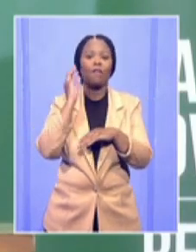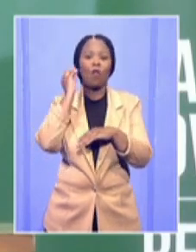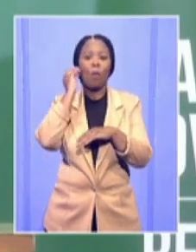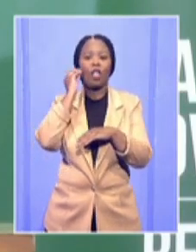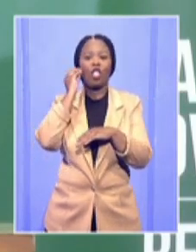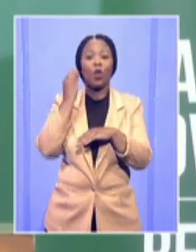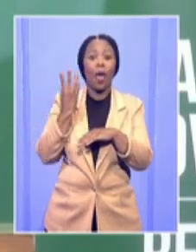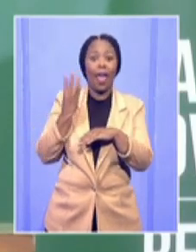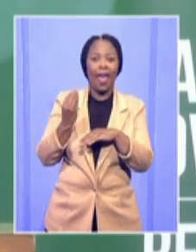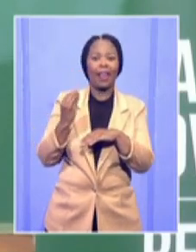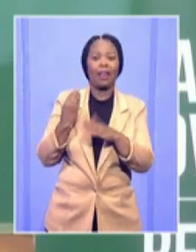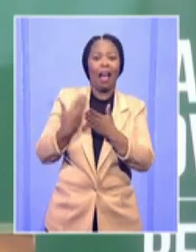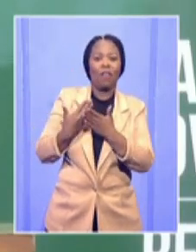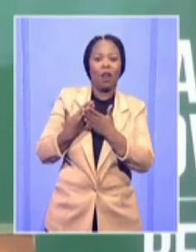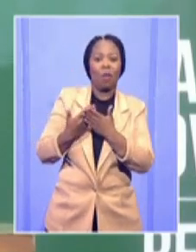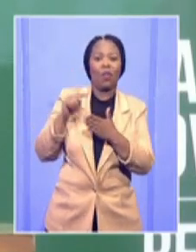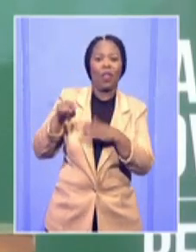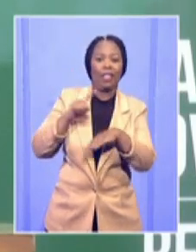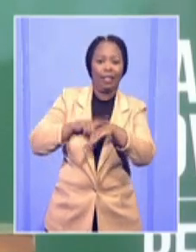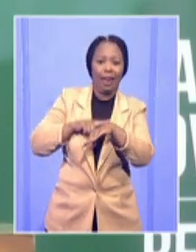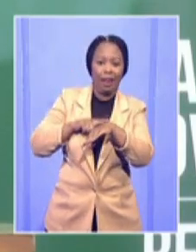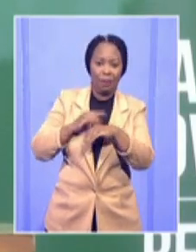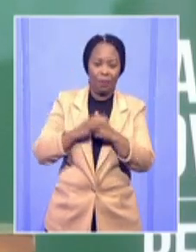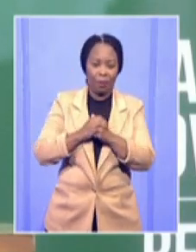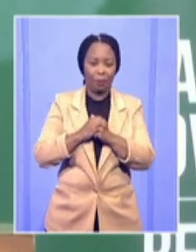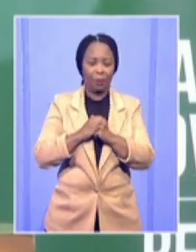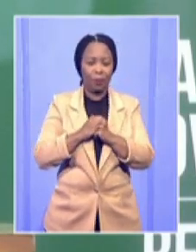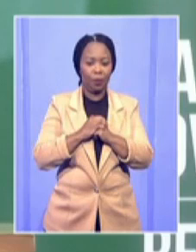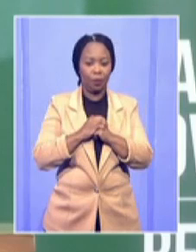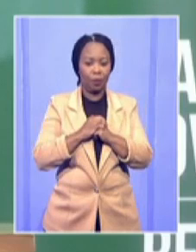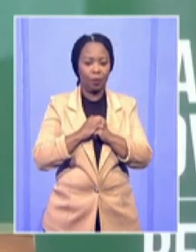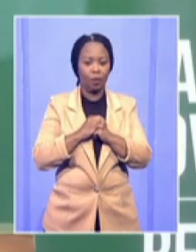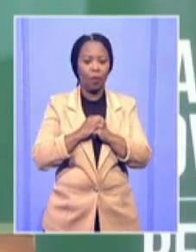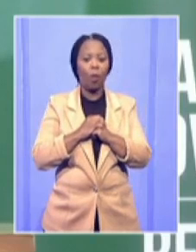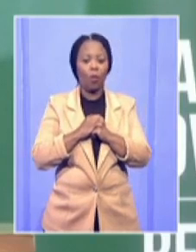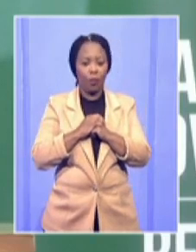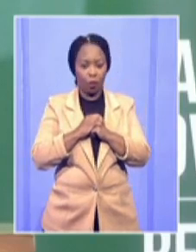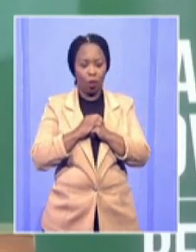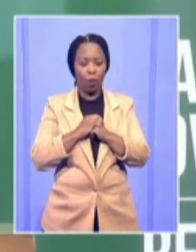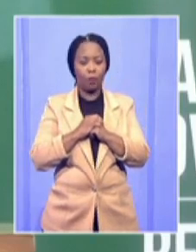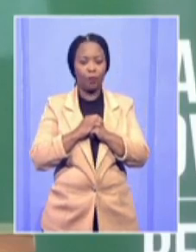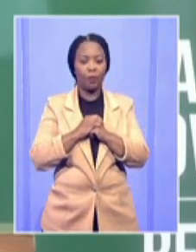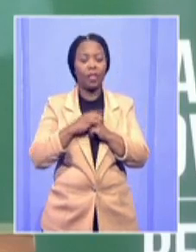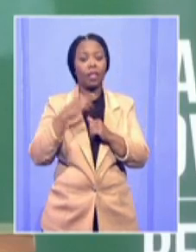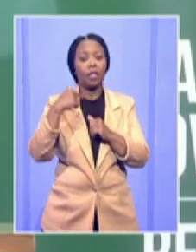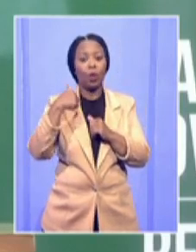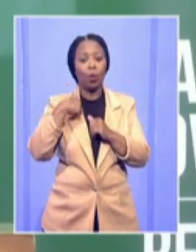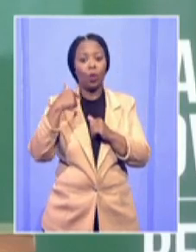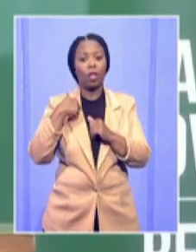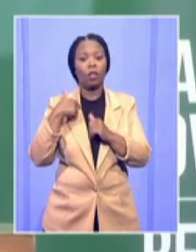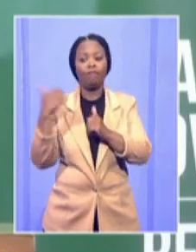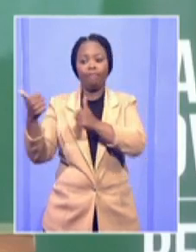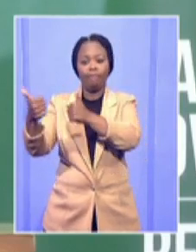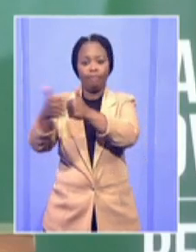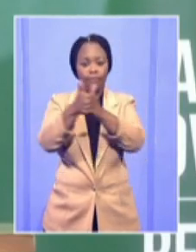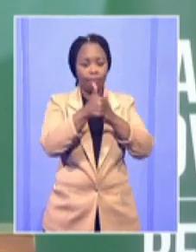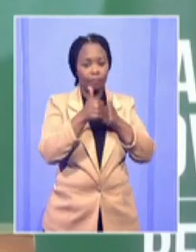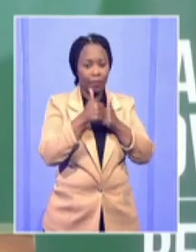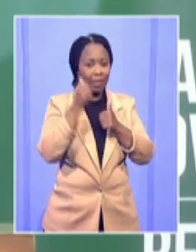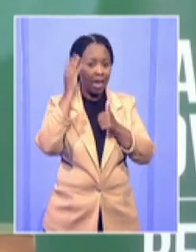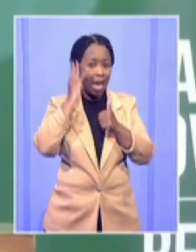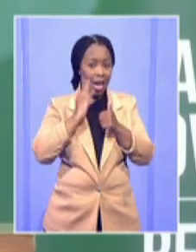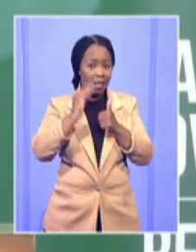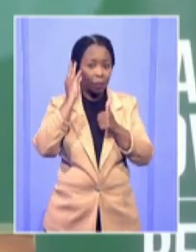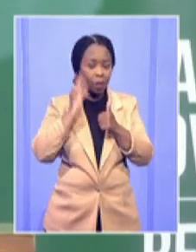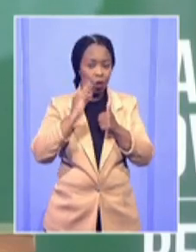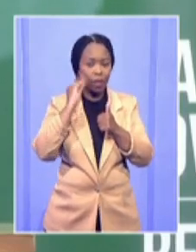Secondly, it is important that we pick up lessons from our collective experiences to improve things